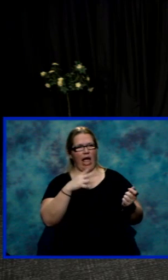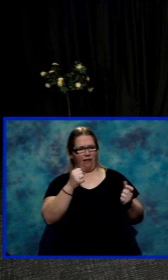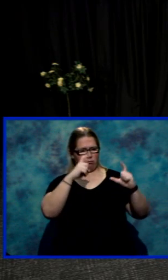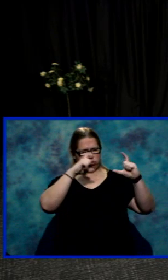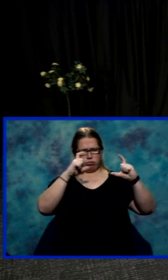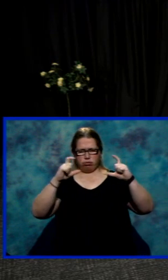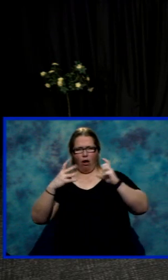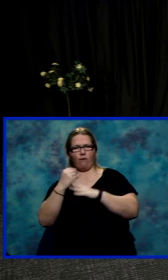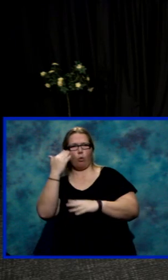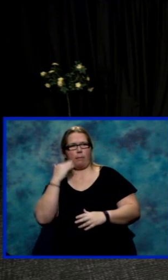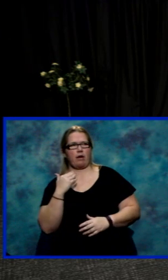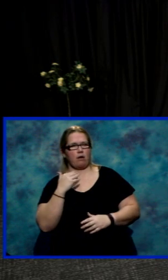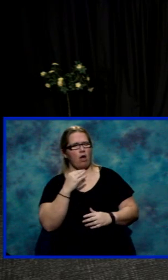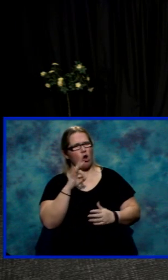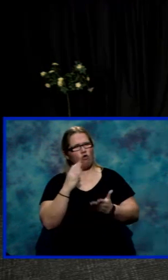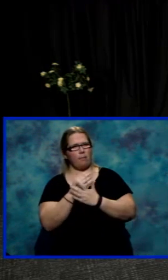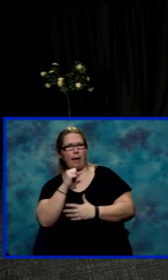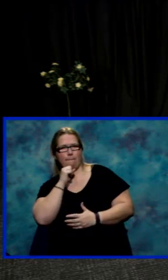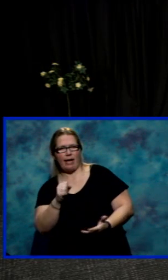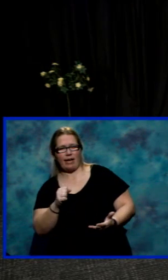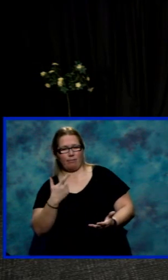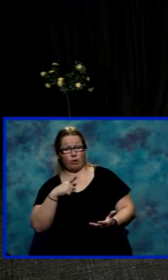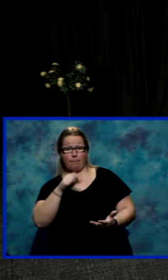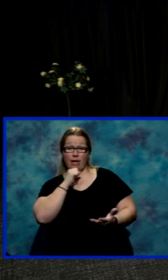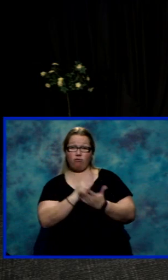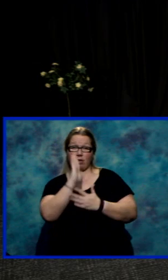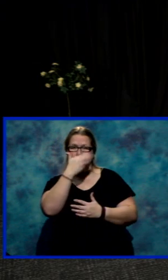women. Not so much of men, because we just aren't that pretty.